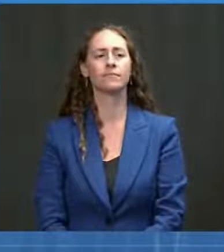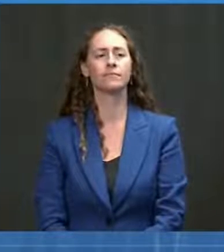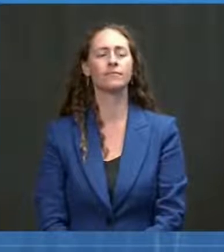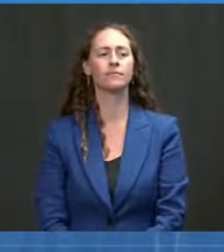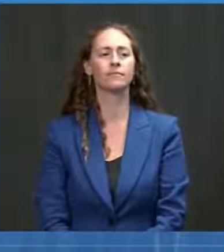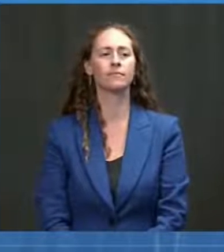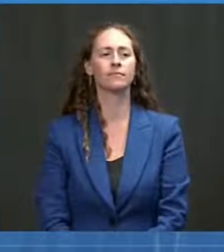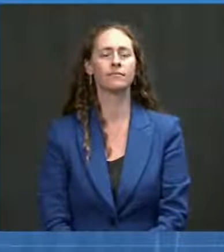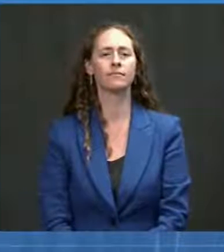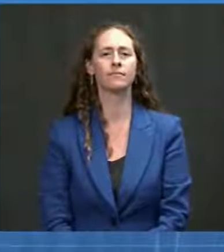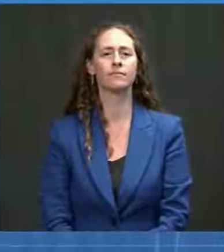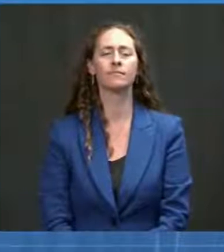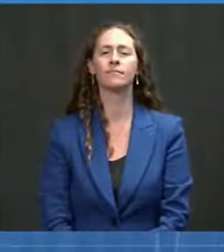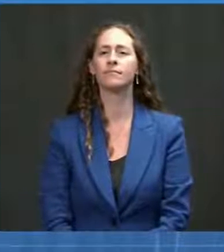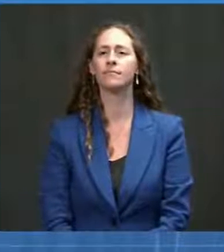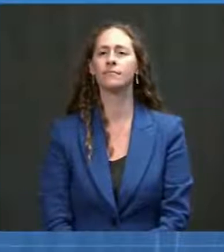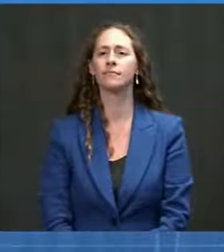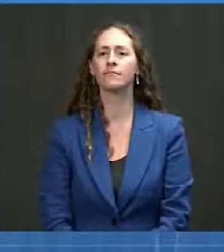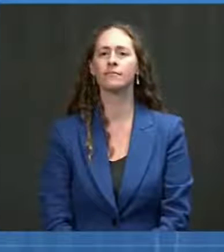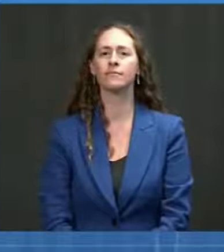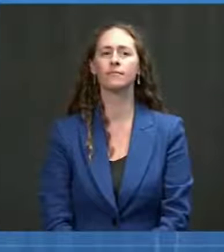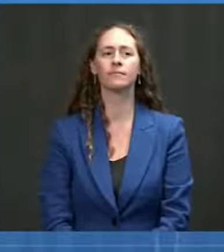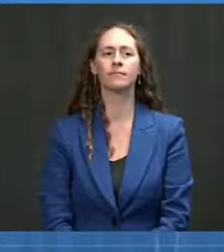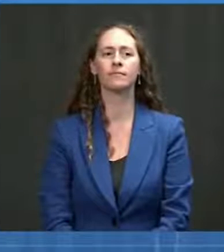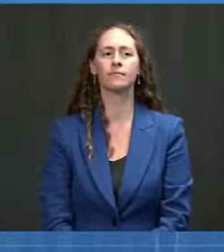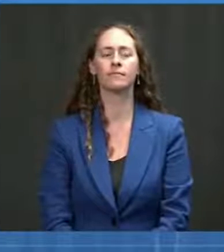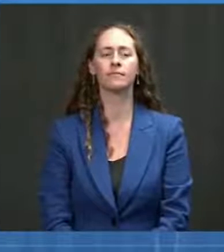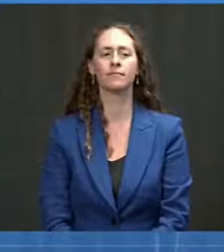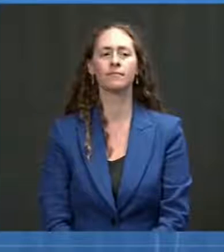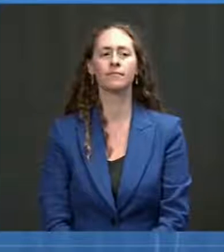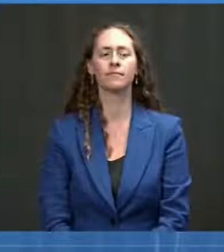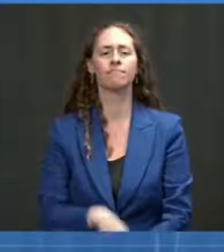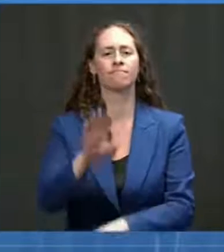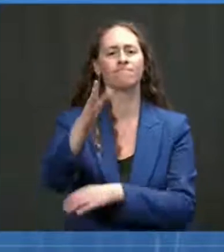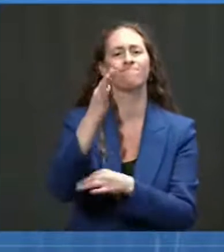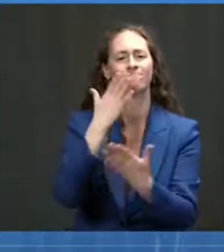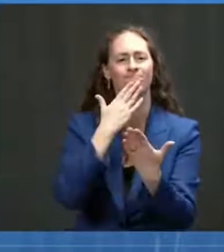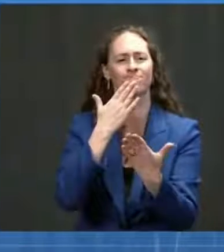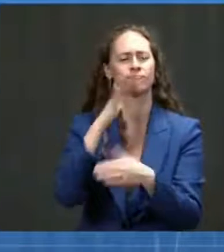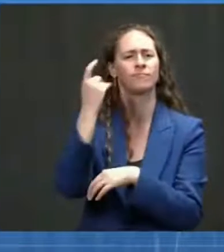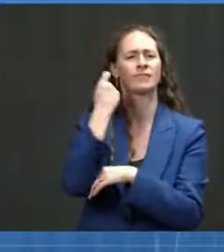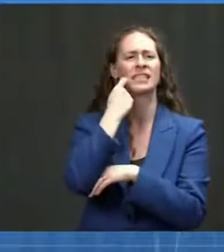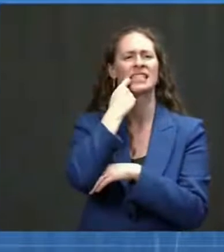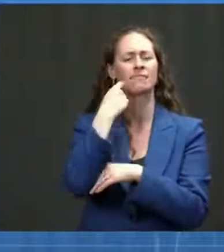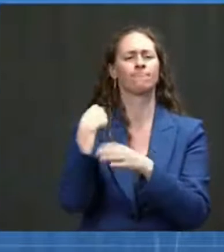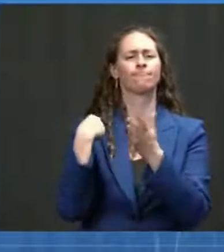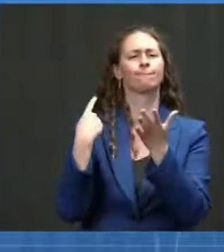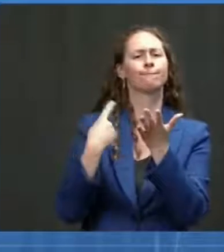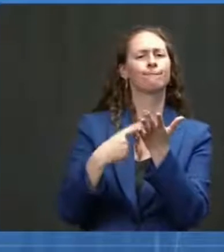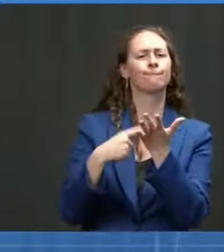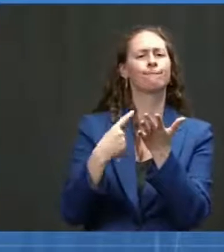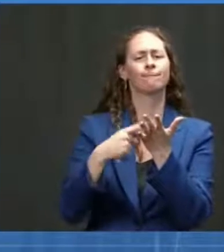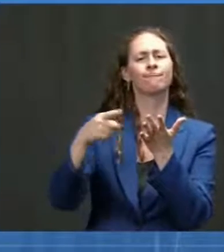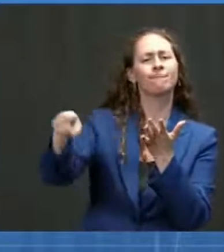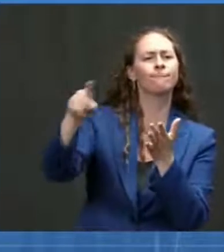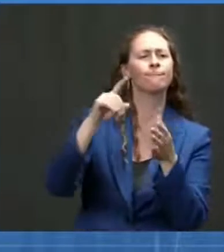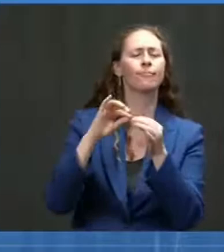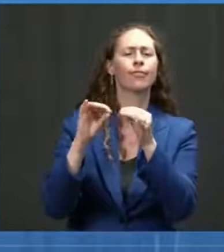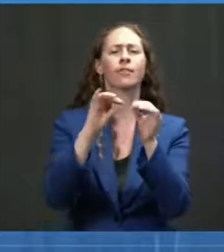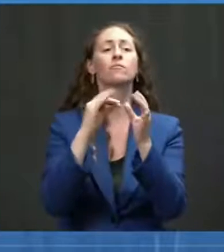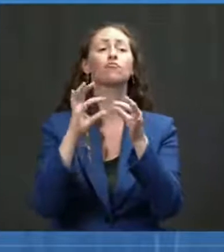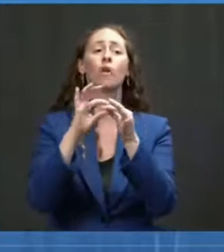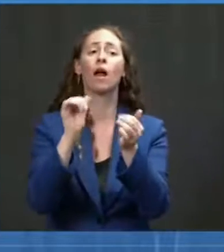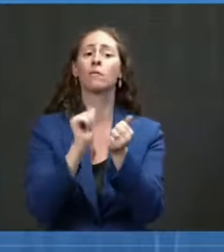Walensky. What I'd like to do over the next couple of minutes is provide you with the immunological basis that